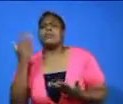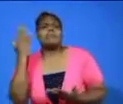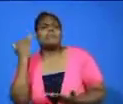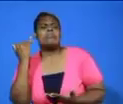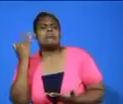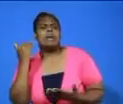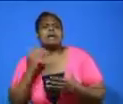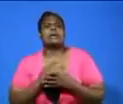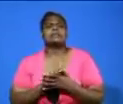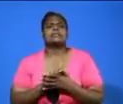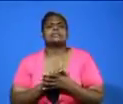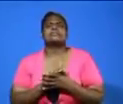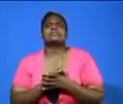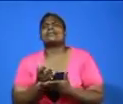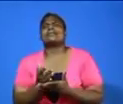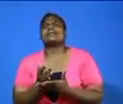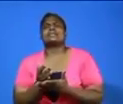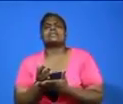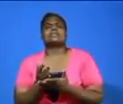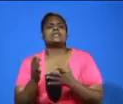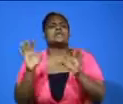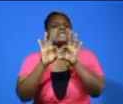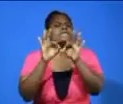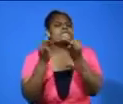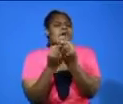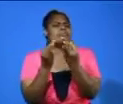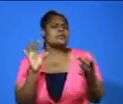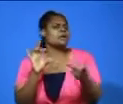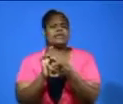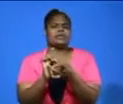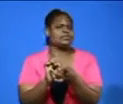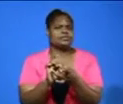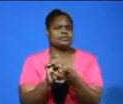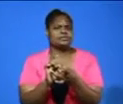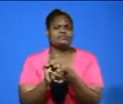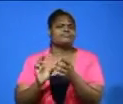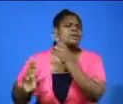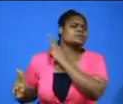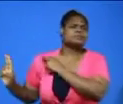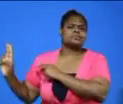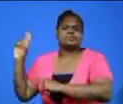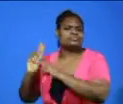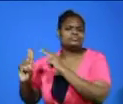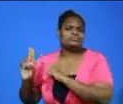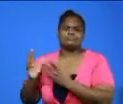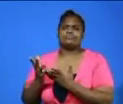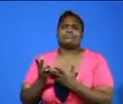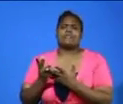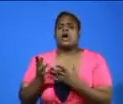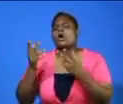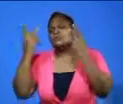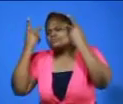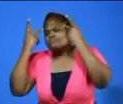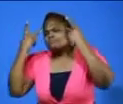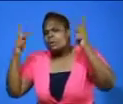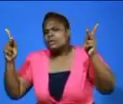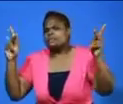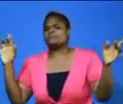his parental background, his heritage, or his